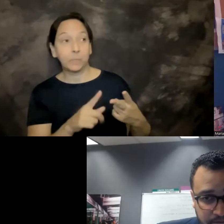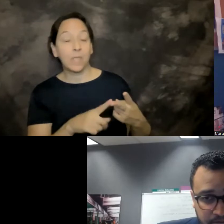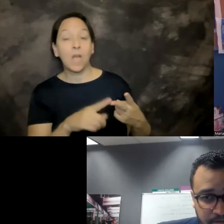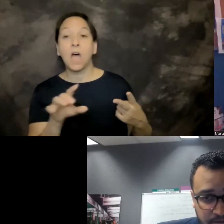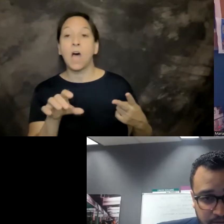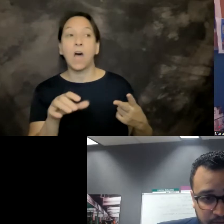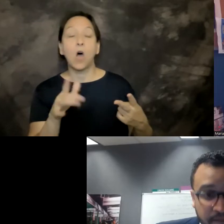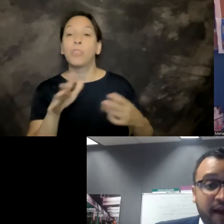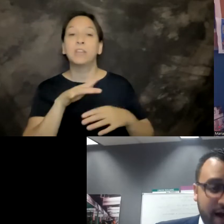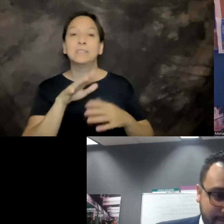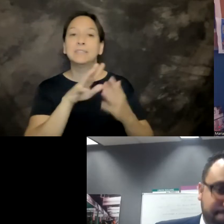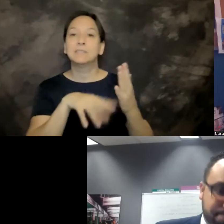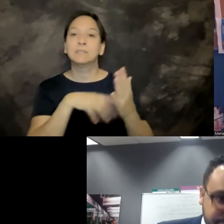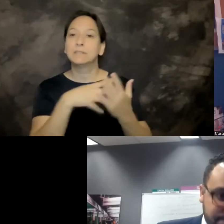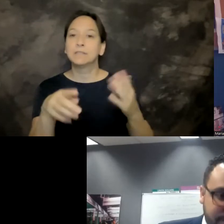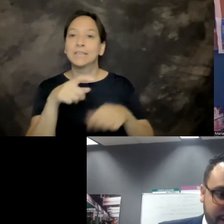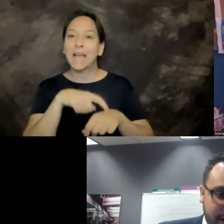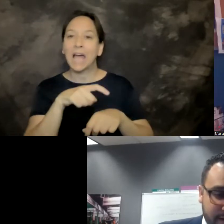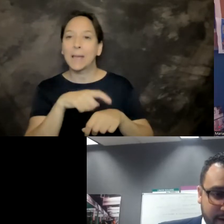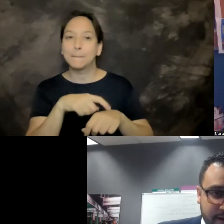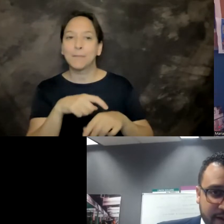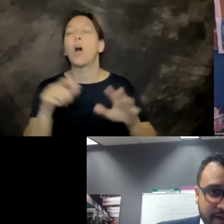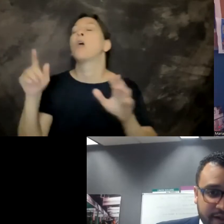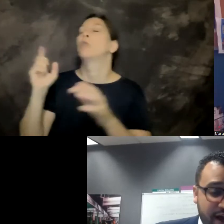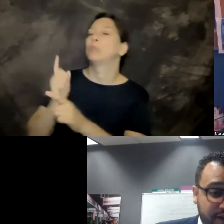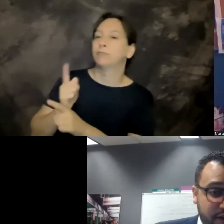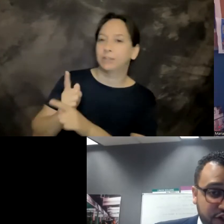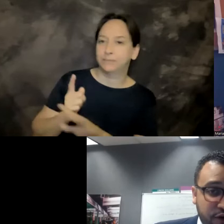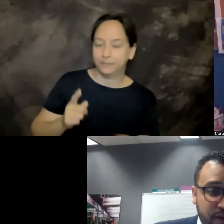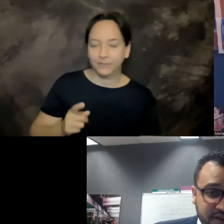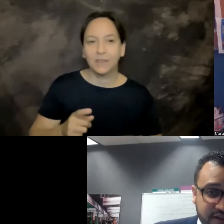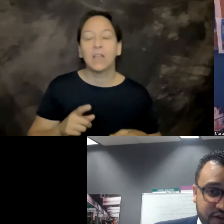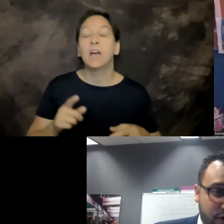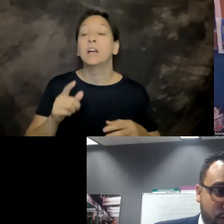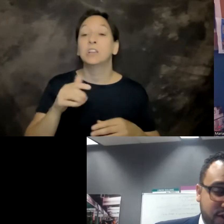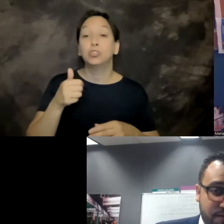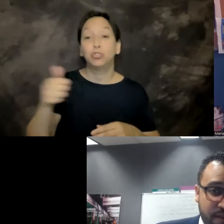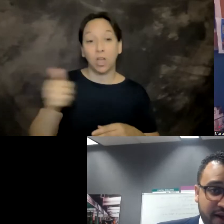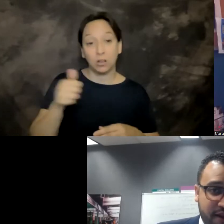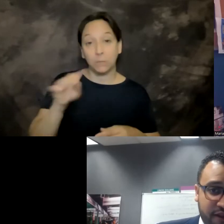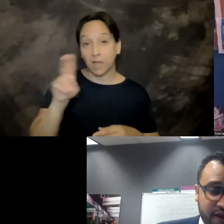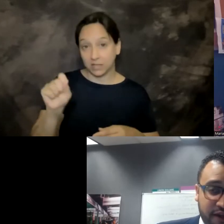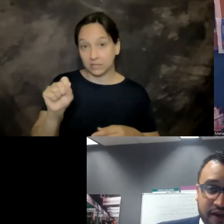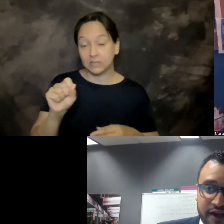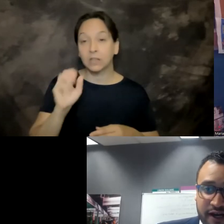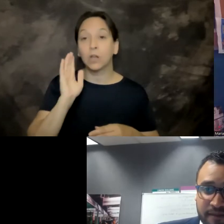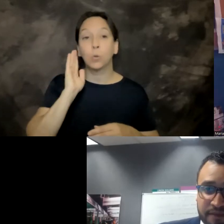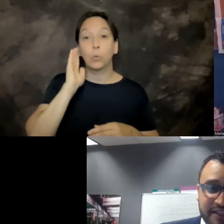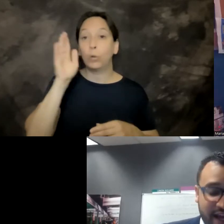what's the earliest times these shuttles are going to start running? Yeah, the shuttle buses are going to mimic